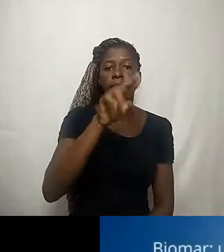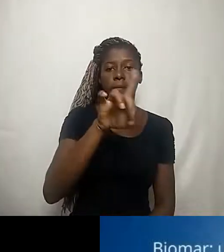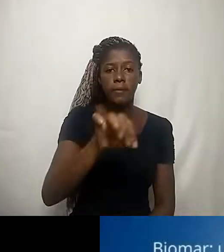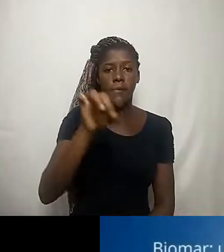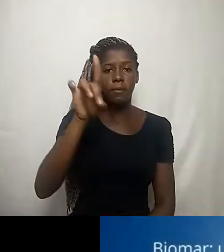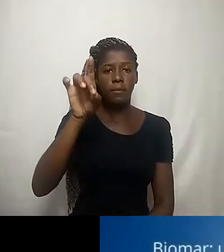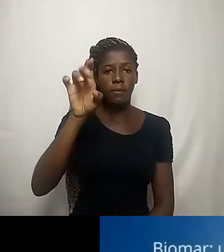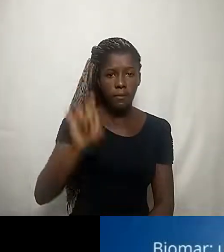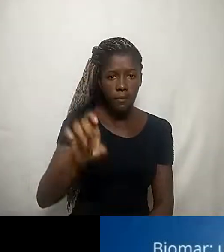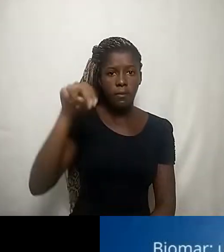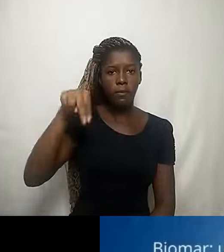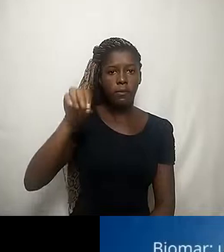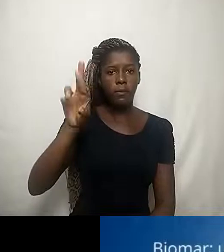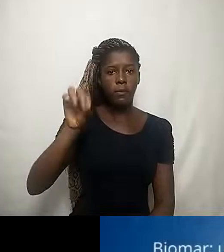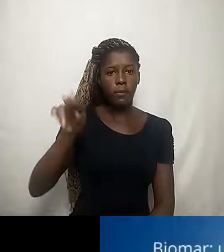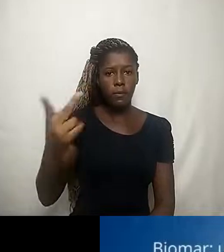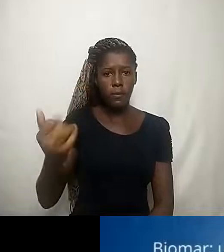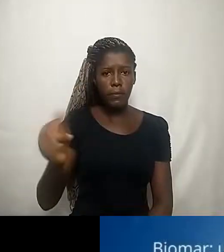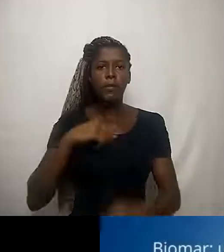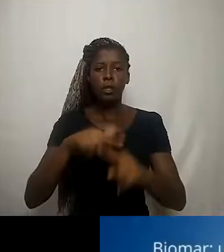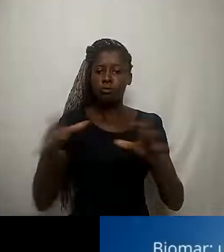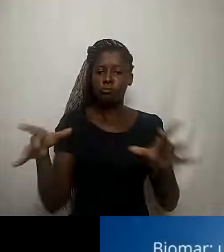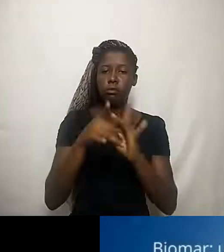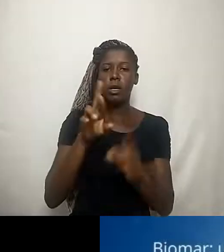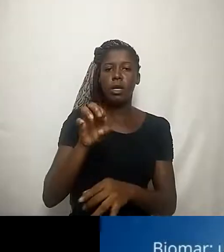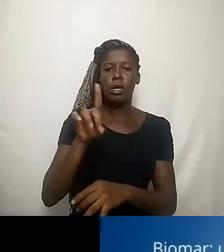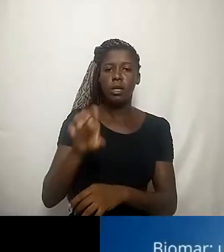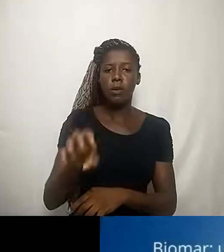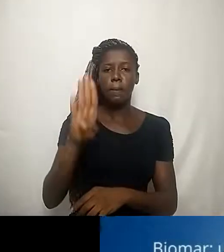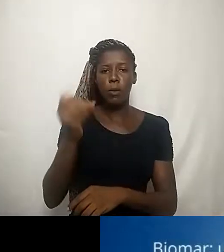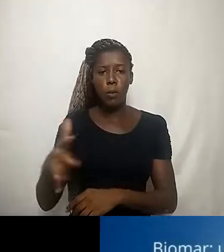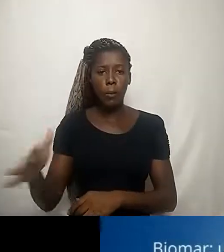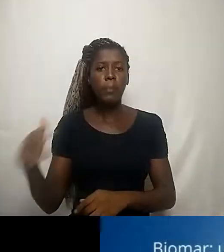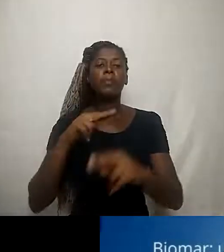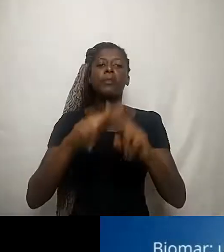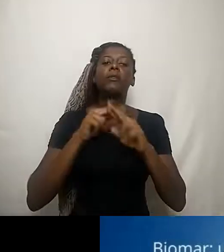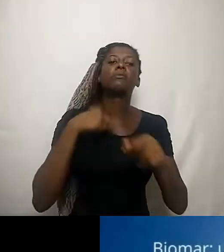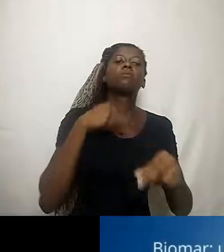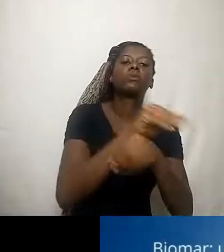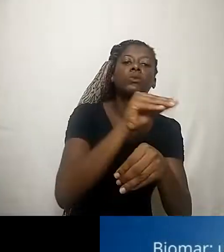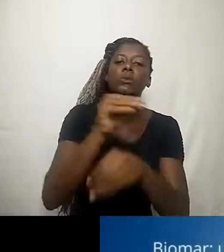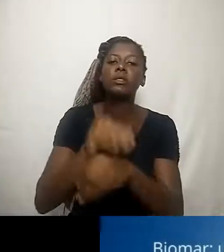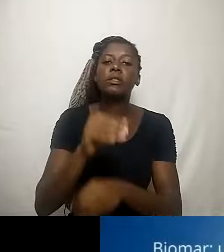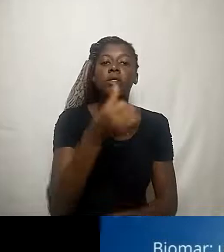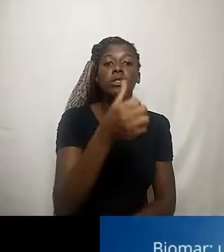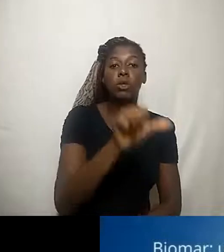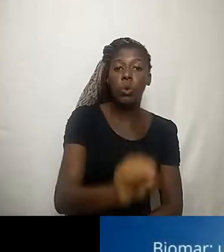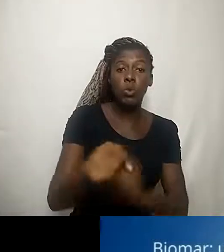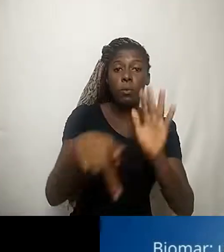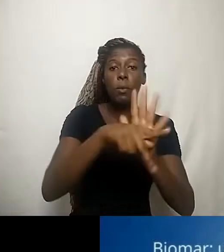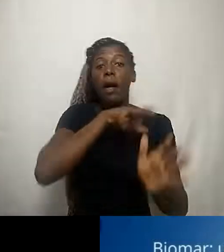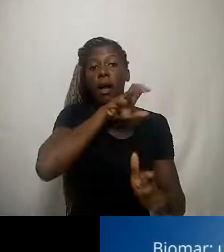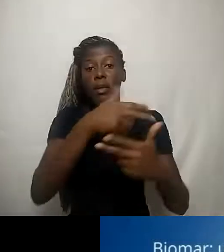The project monitored and conserved and had research on 80